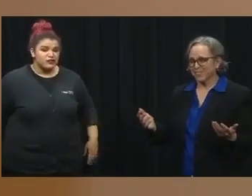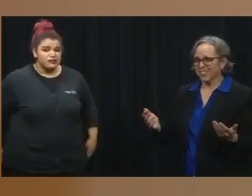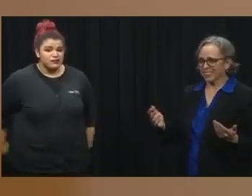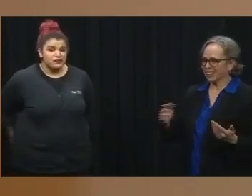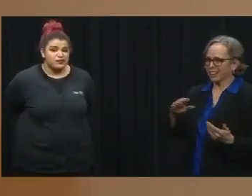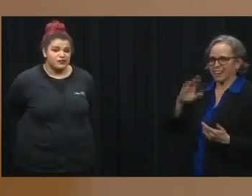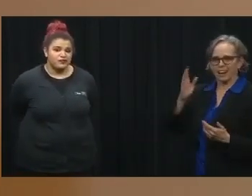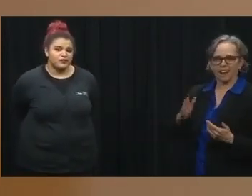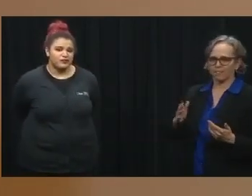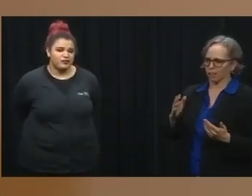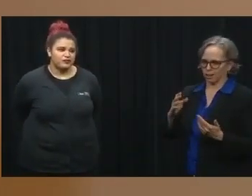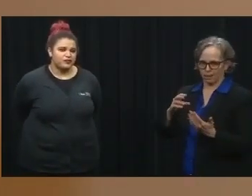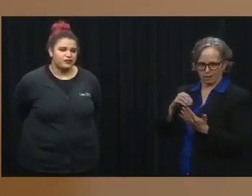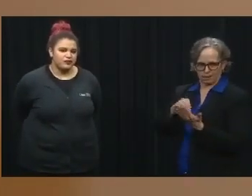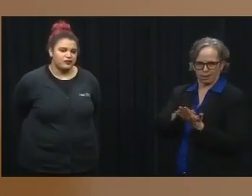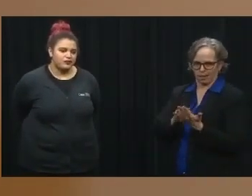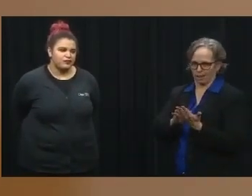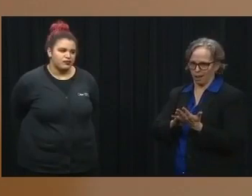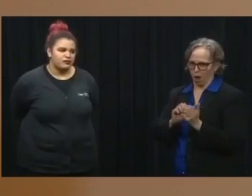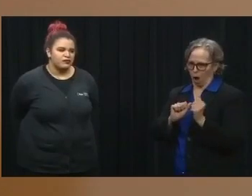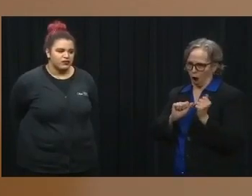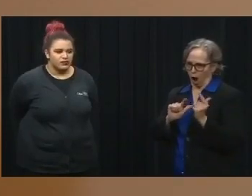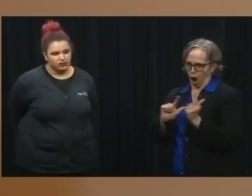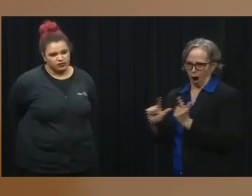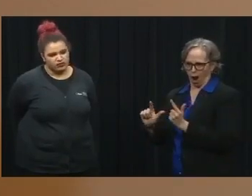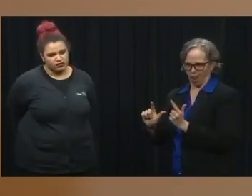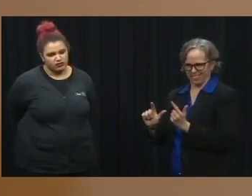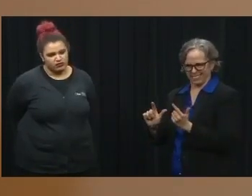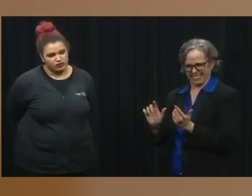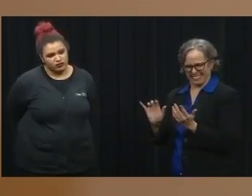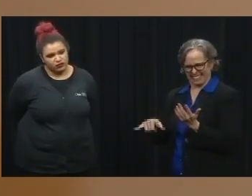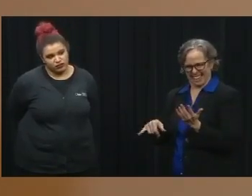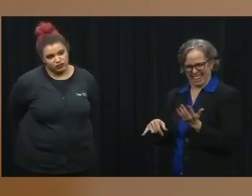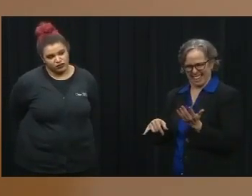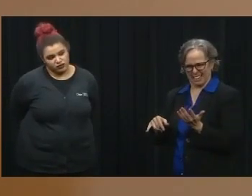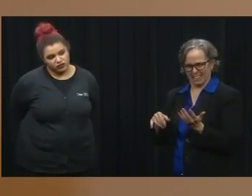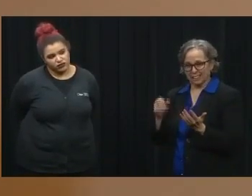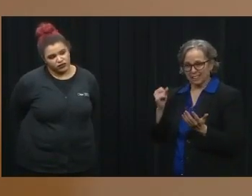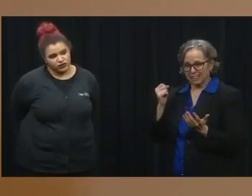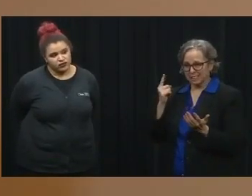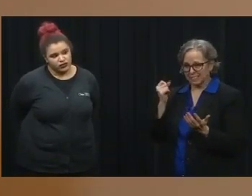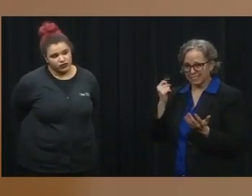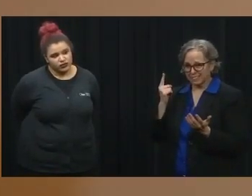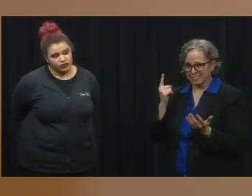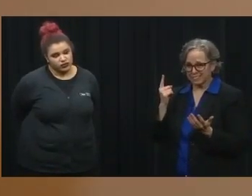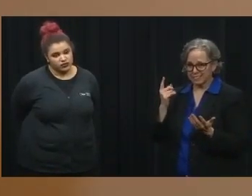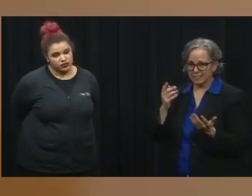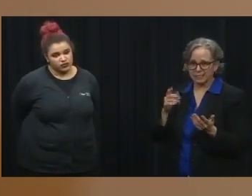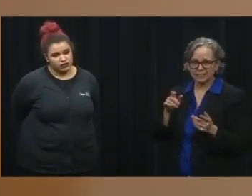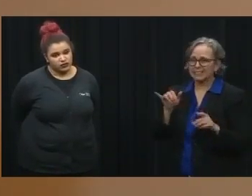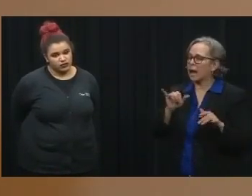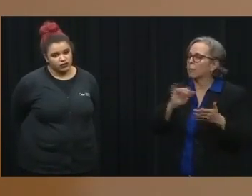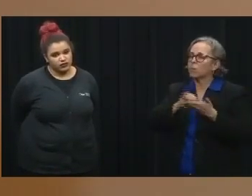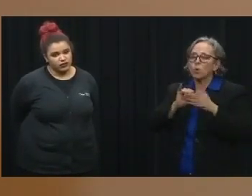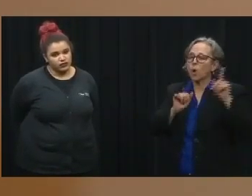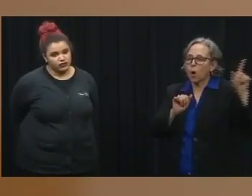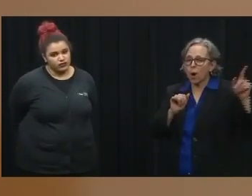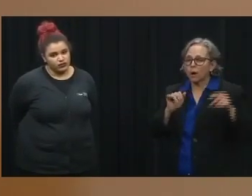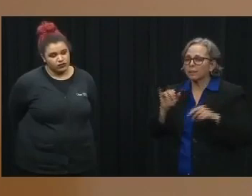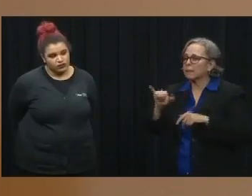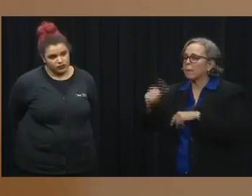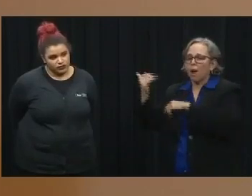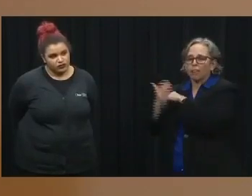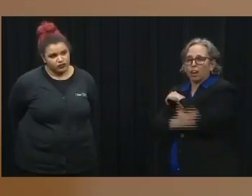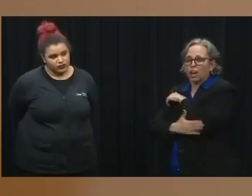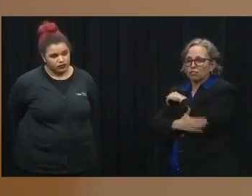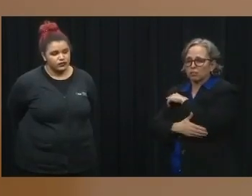hospitals, but a lot of these cases, just like they have been in New York, even and in other countries, will be presumptive by the case history. What you'll